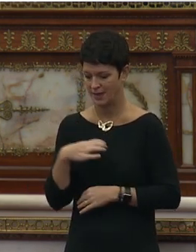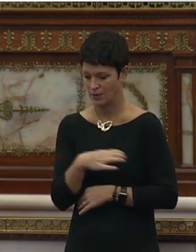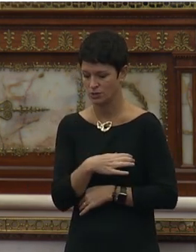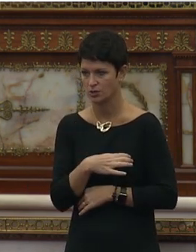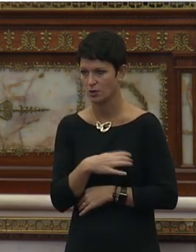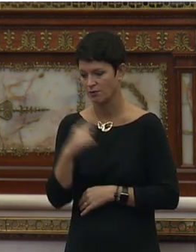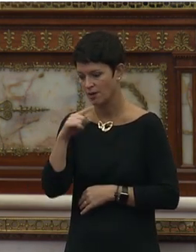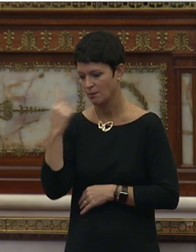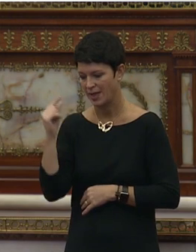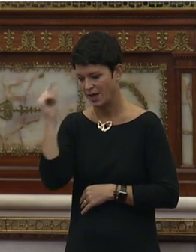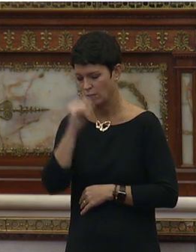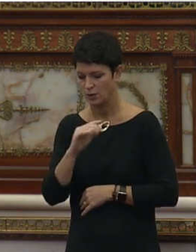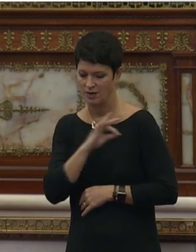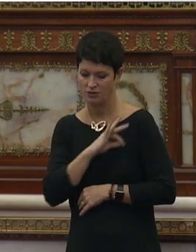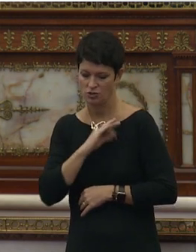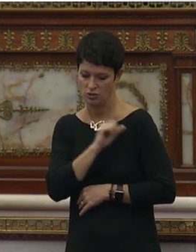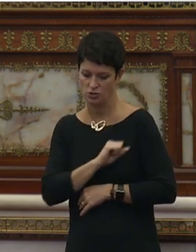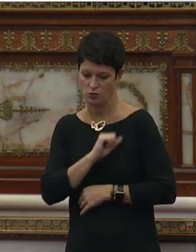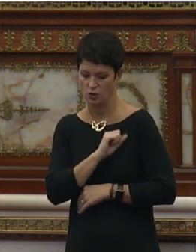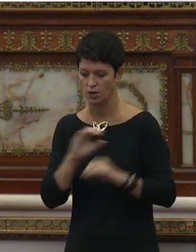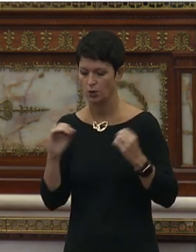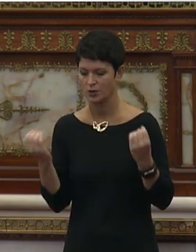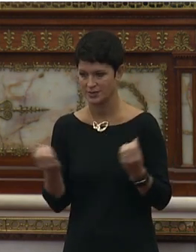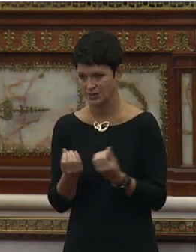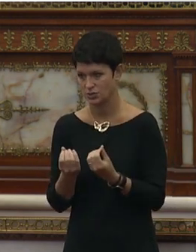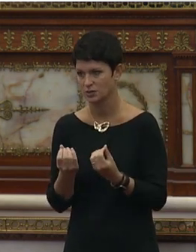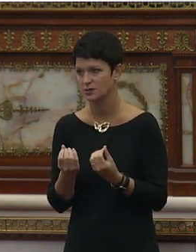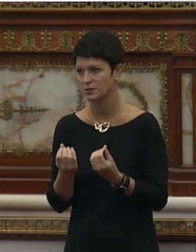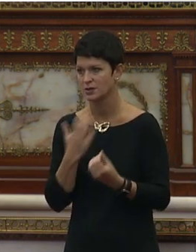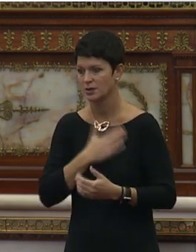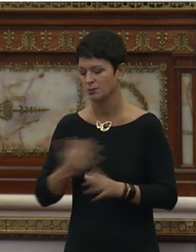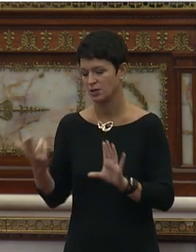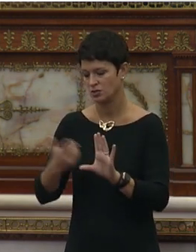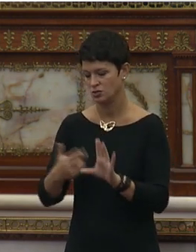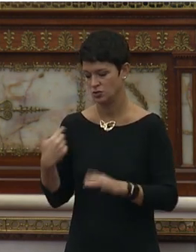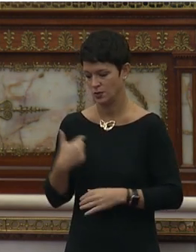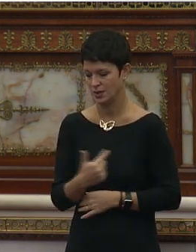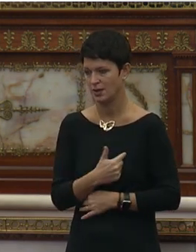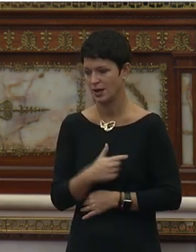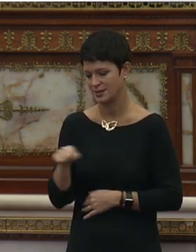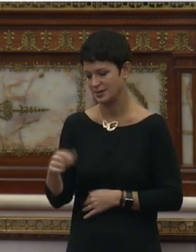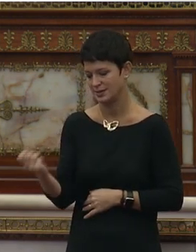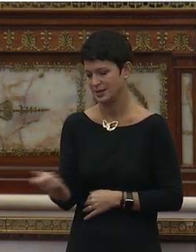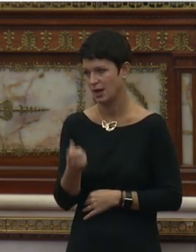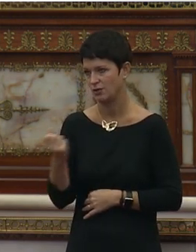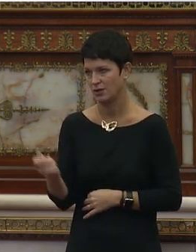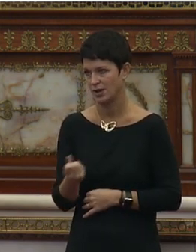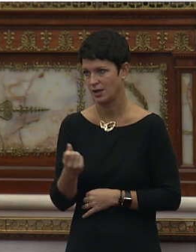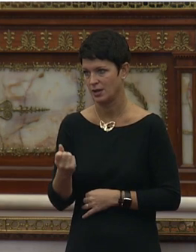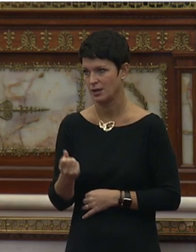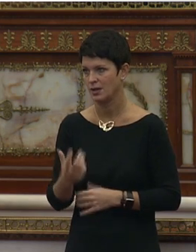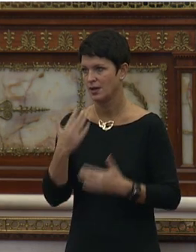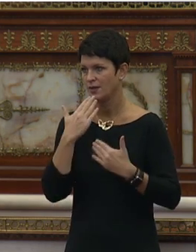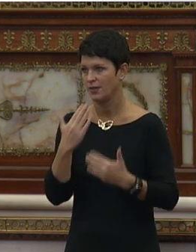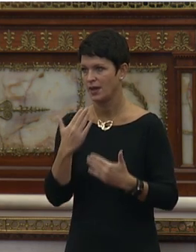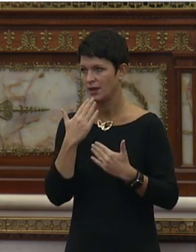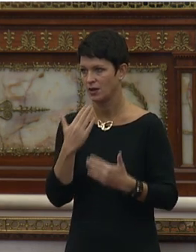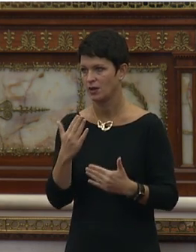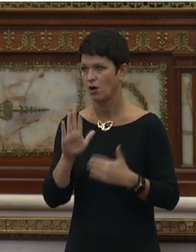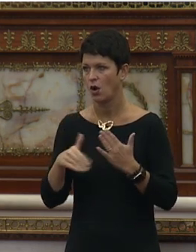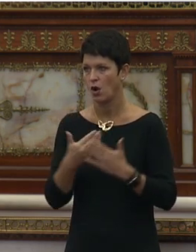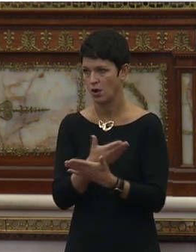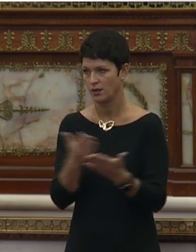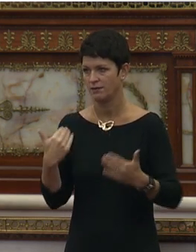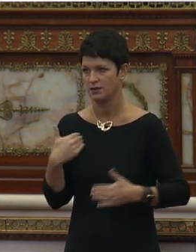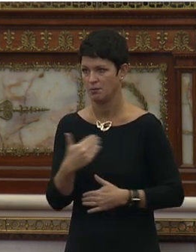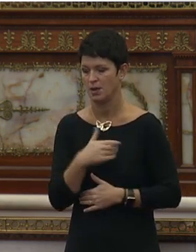our Black Greek fraternity organizations and sororities, hopefully you will join us this Saturday. I want to thank all of